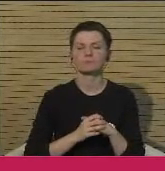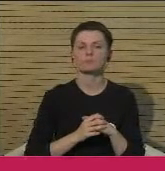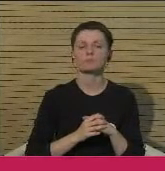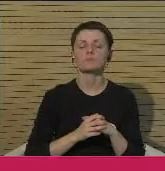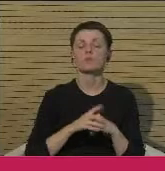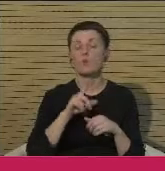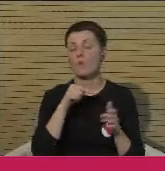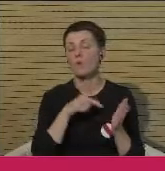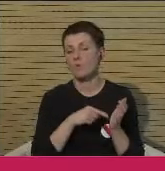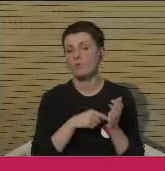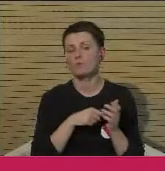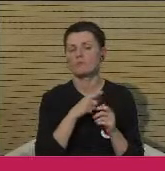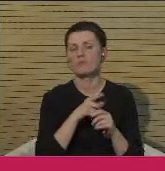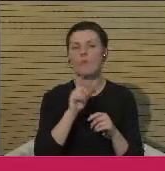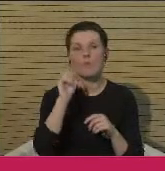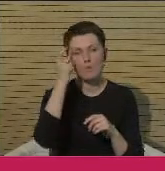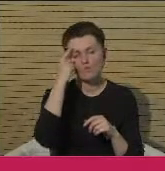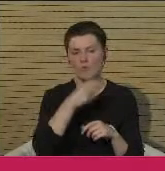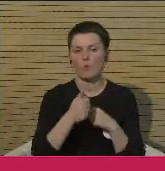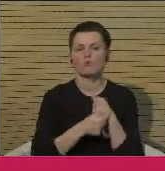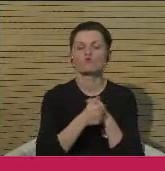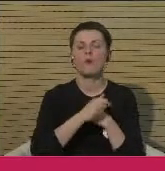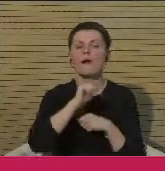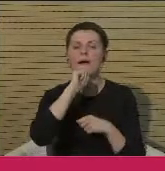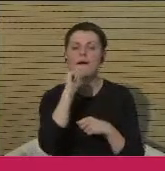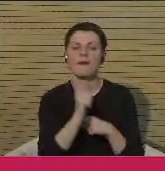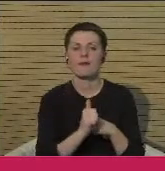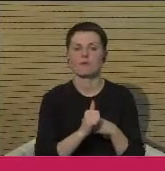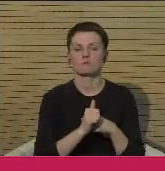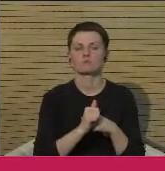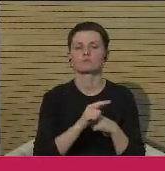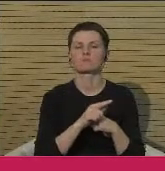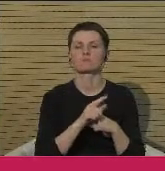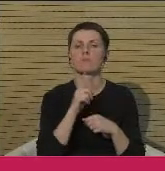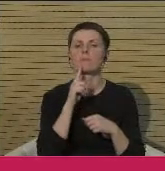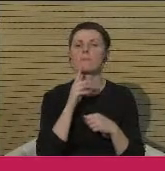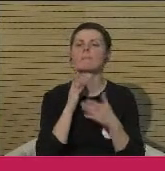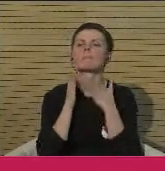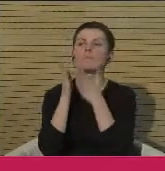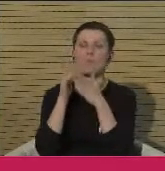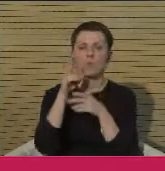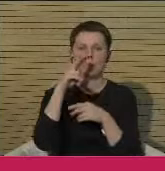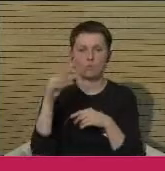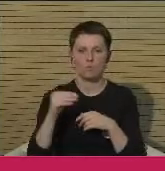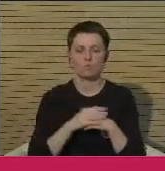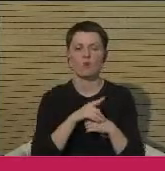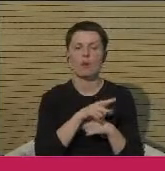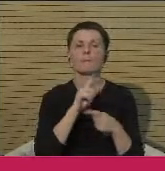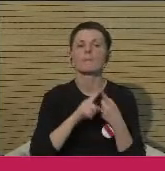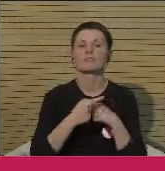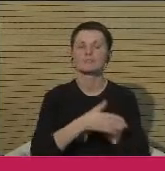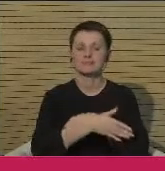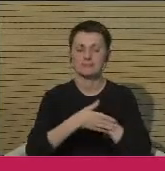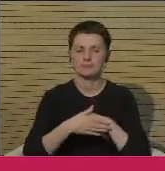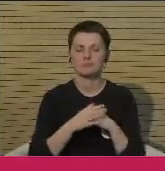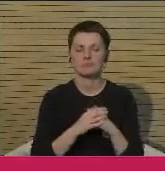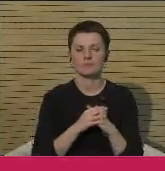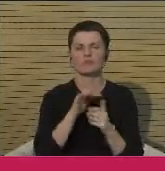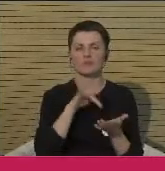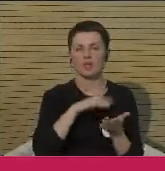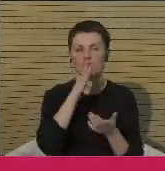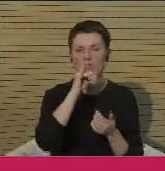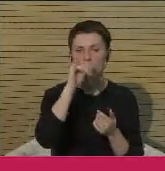the society moved against Yanukovych, because they wanted a